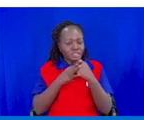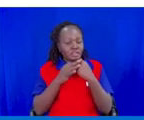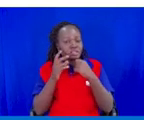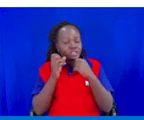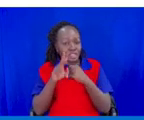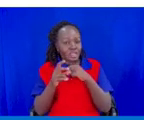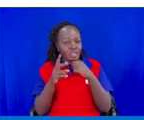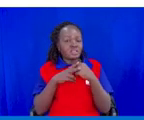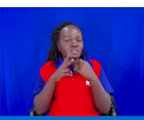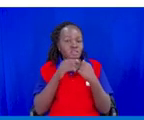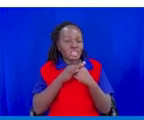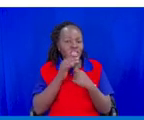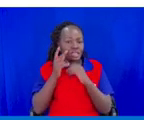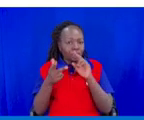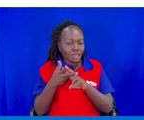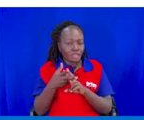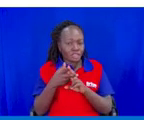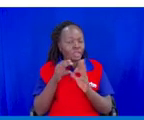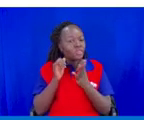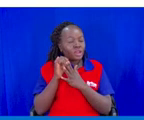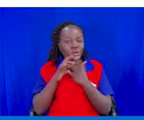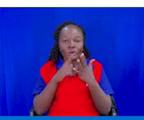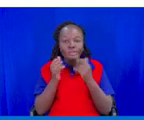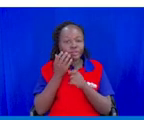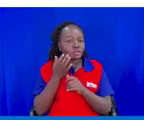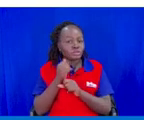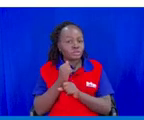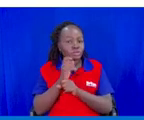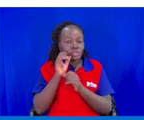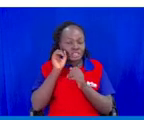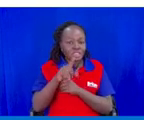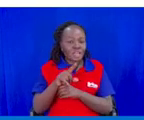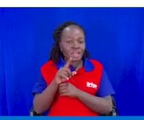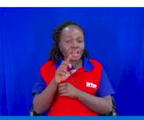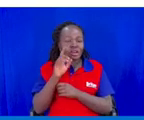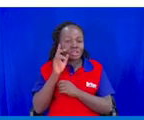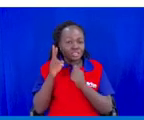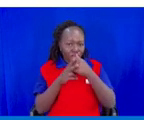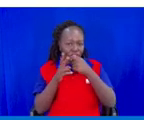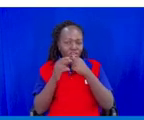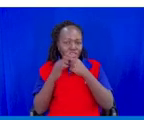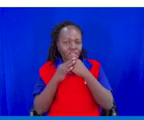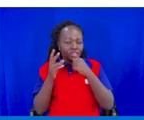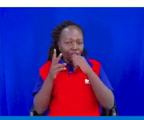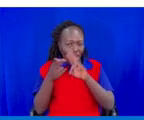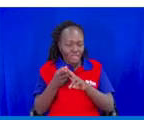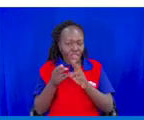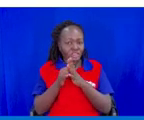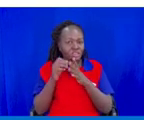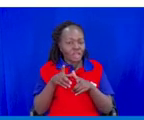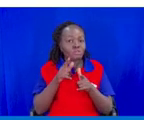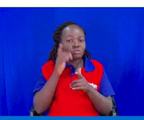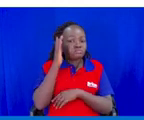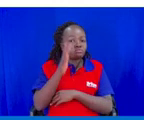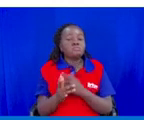*778#. All you need to do is pick up your mobile phone and dial *778#. And that will allow you straight away,